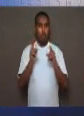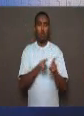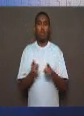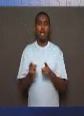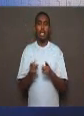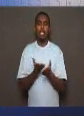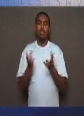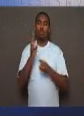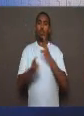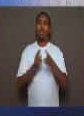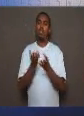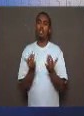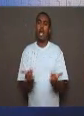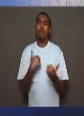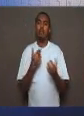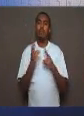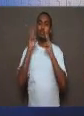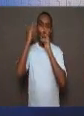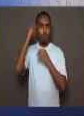things are in the world today.